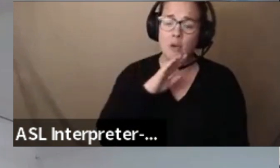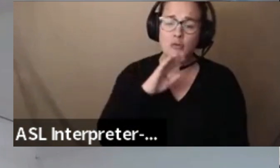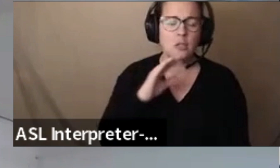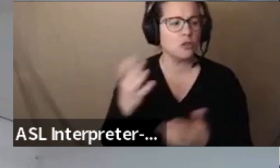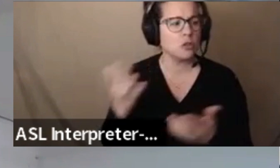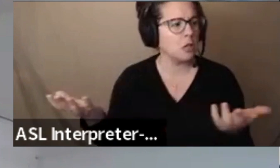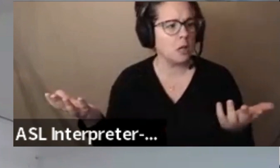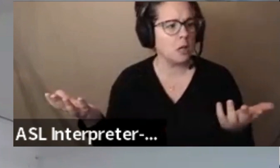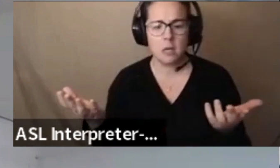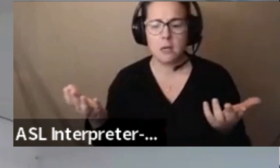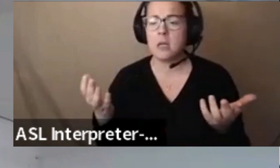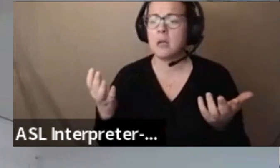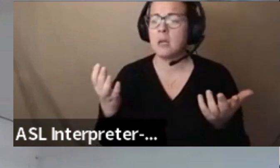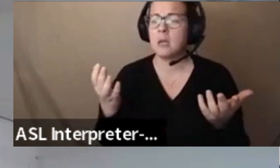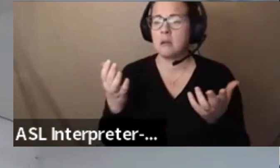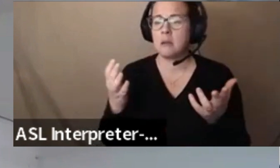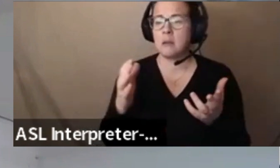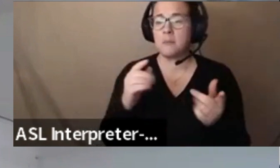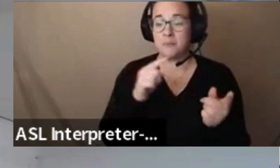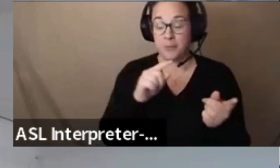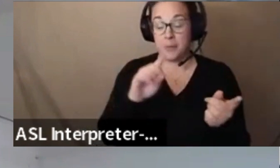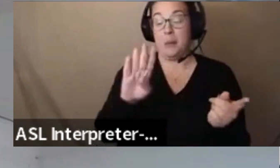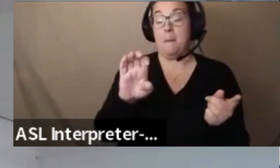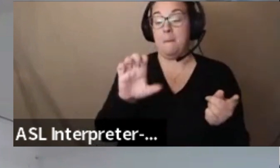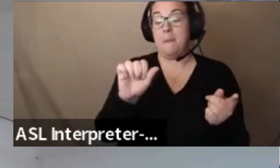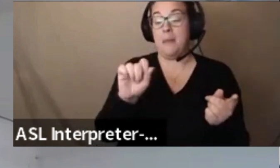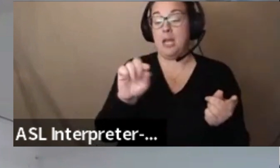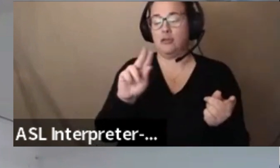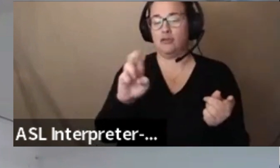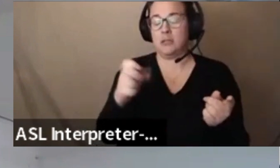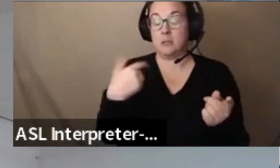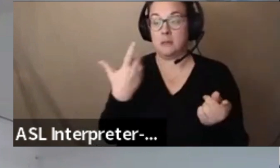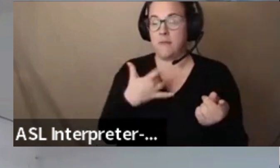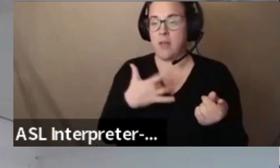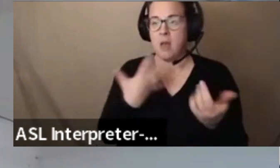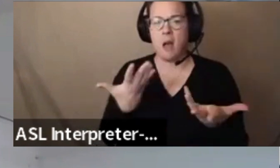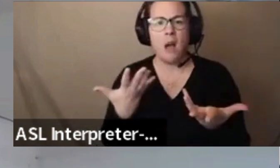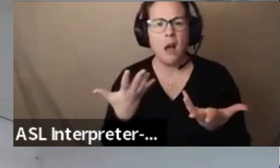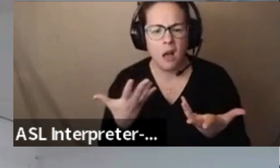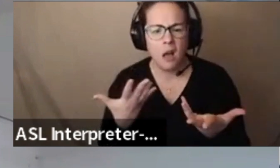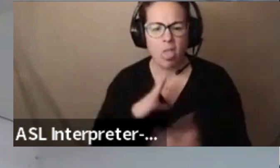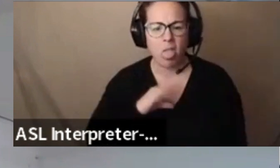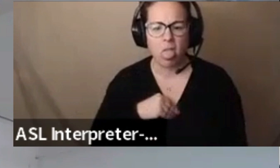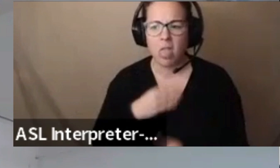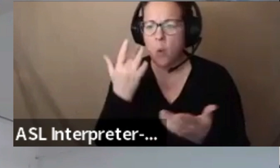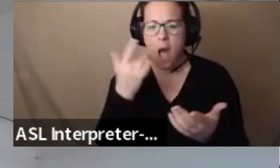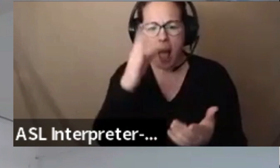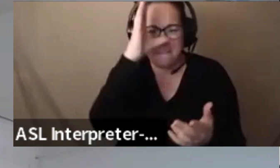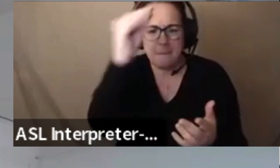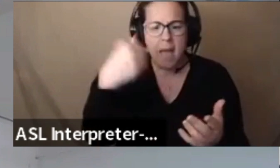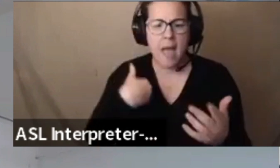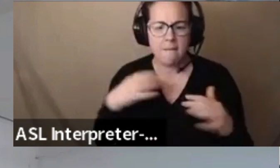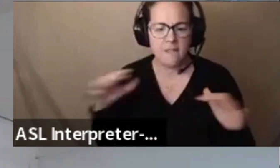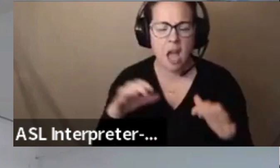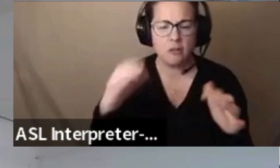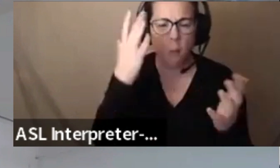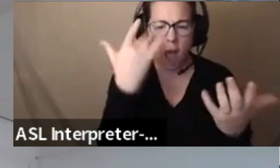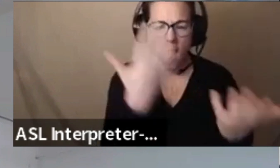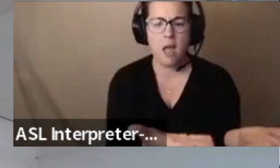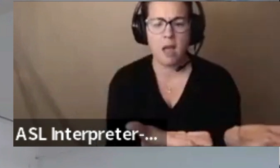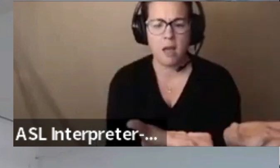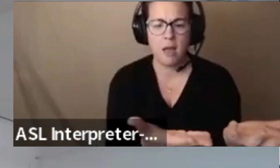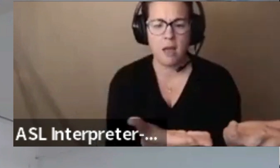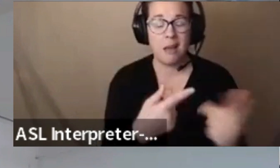supposed to avenge people and take action, and so she impels him, who's always just been a witty kind of party